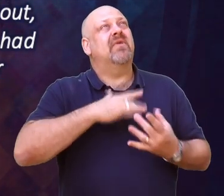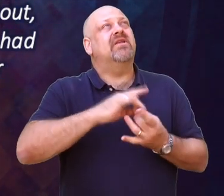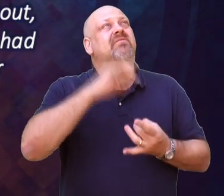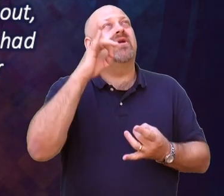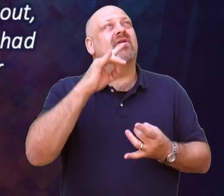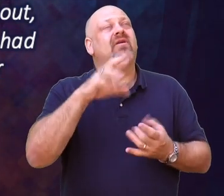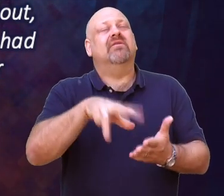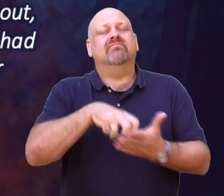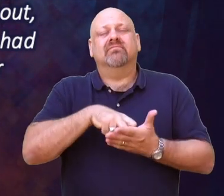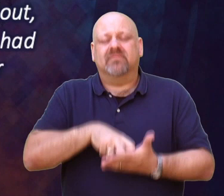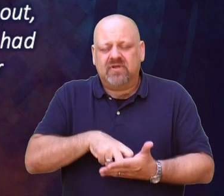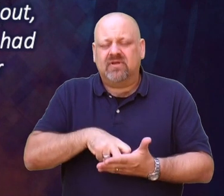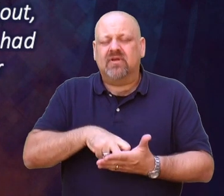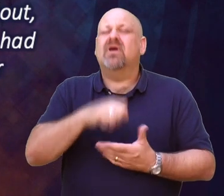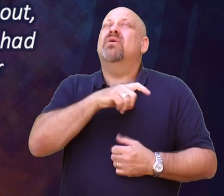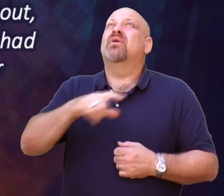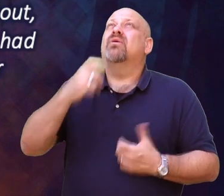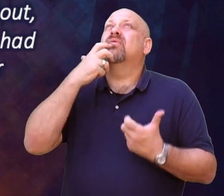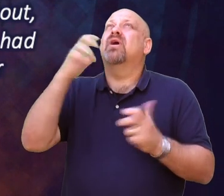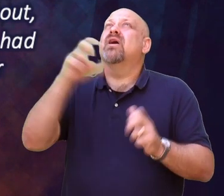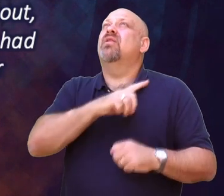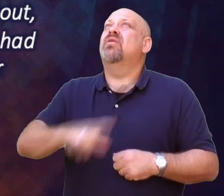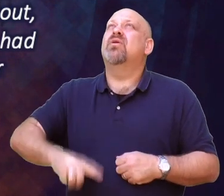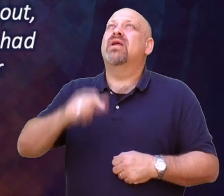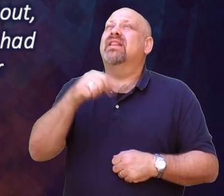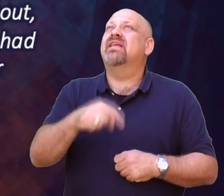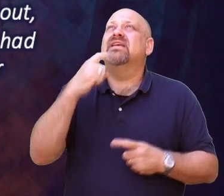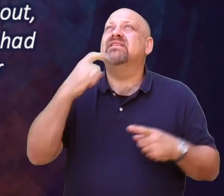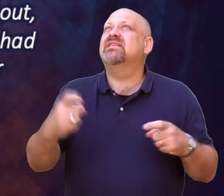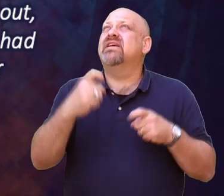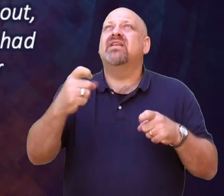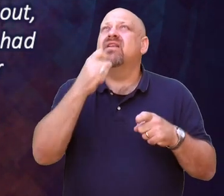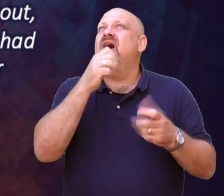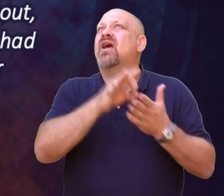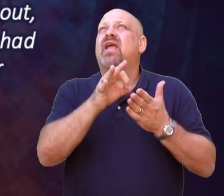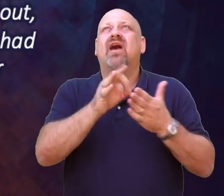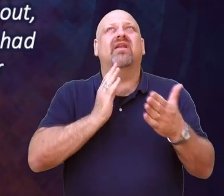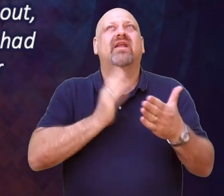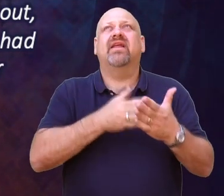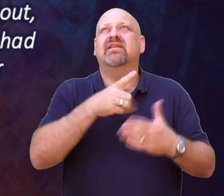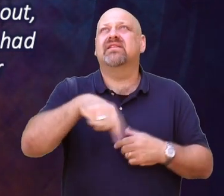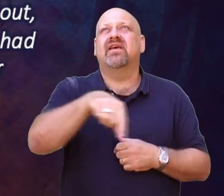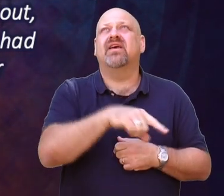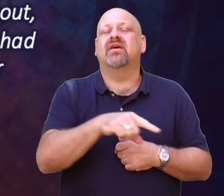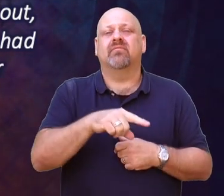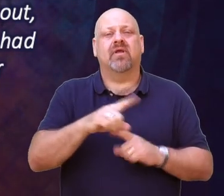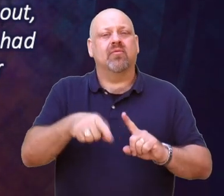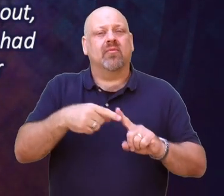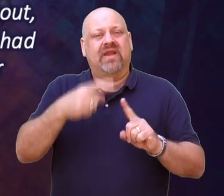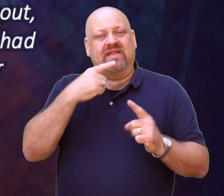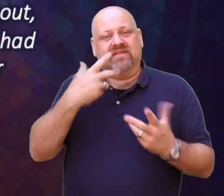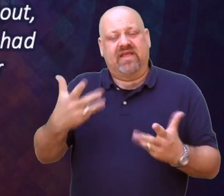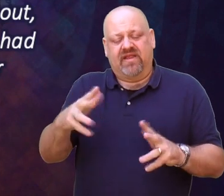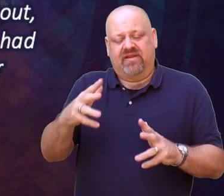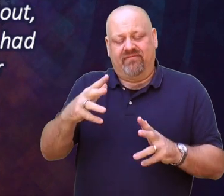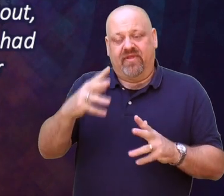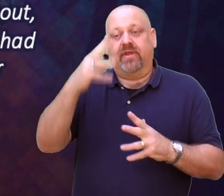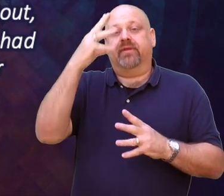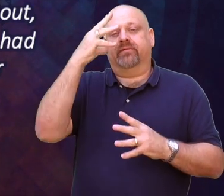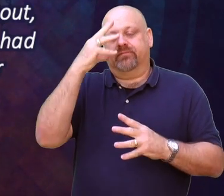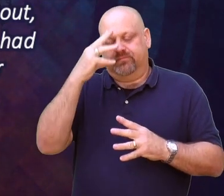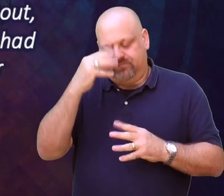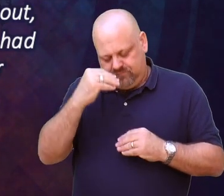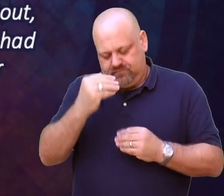cried out, Lord, do not hold this sin against them. When he had said this, he